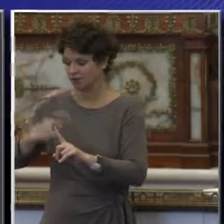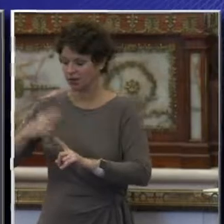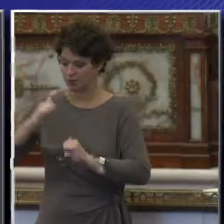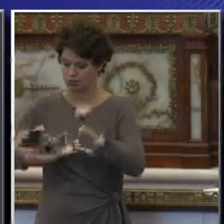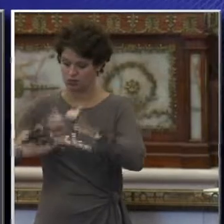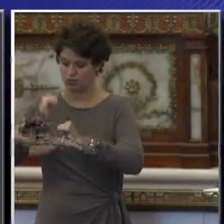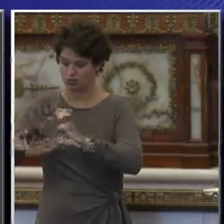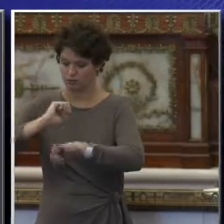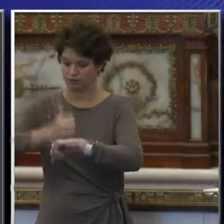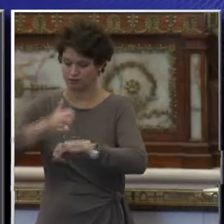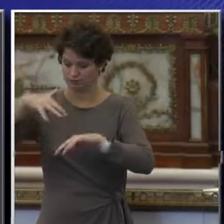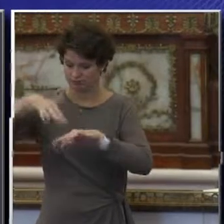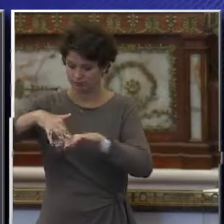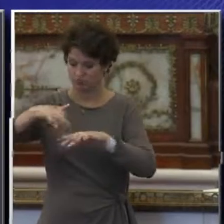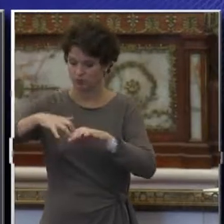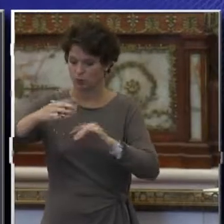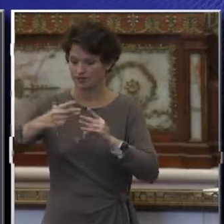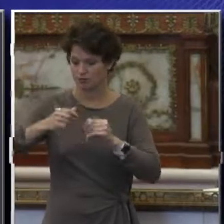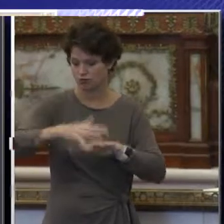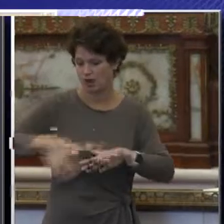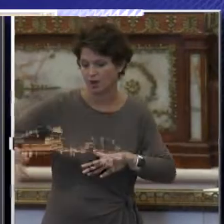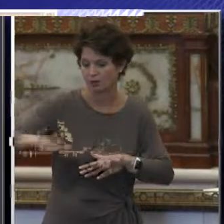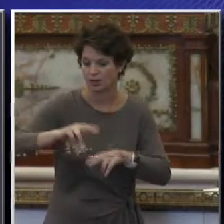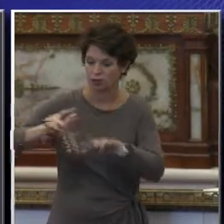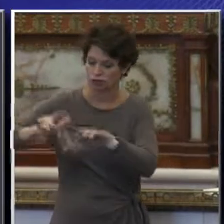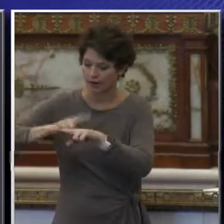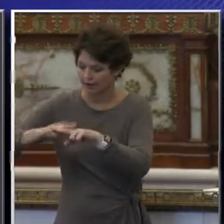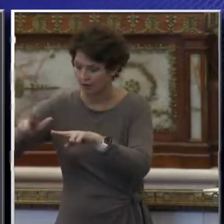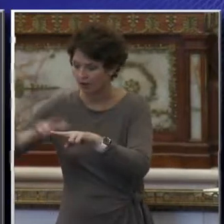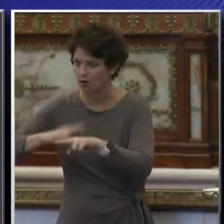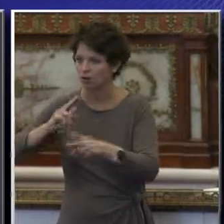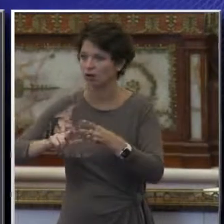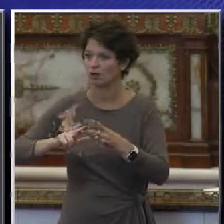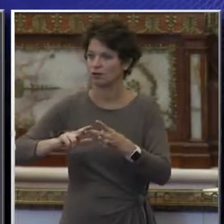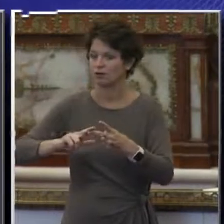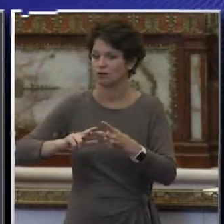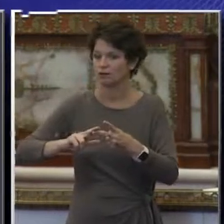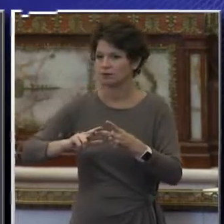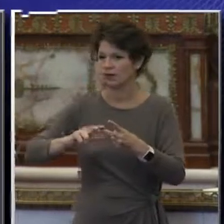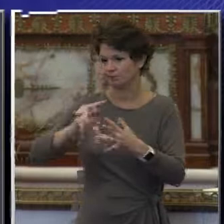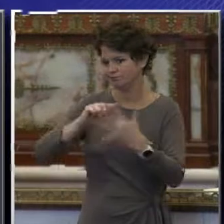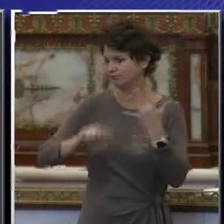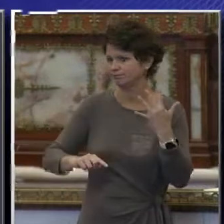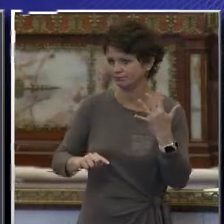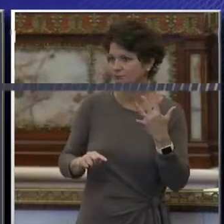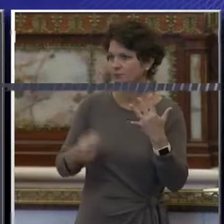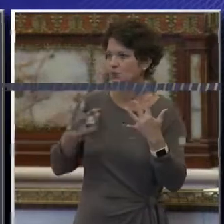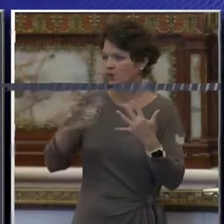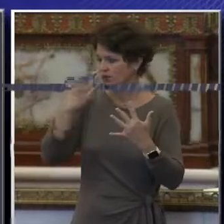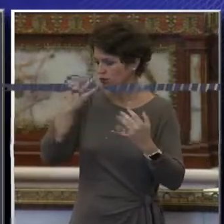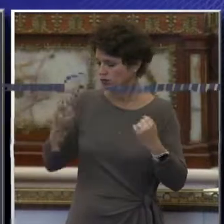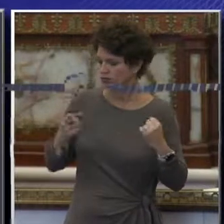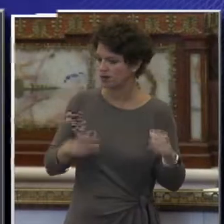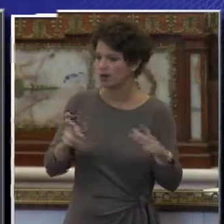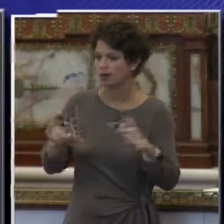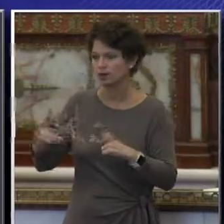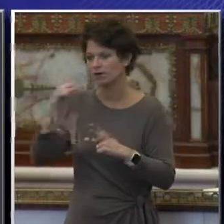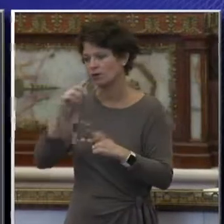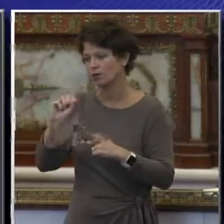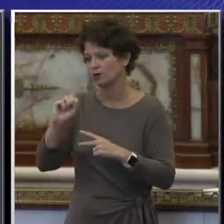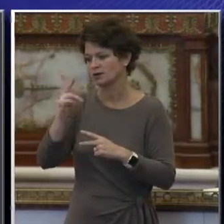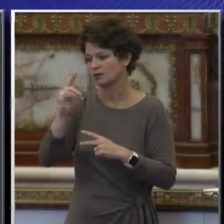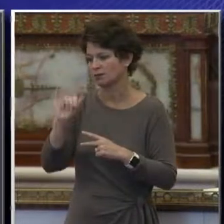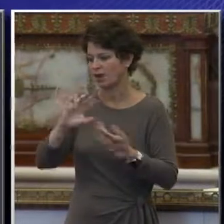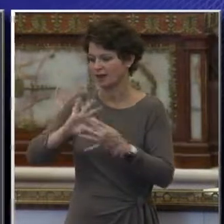infrastructure perspective that's around the property, such as rail and marine docks, we really have a good opportunity for supply chain